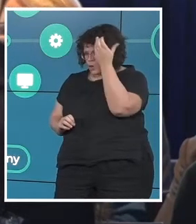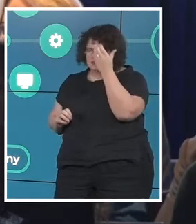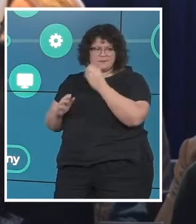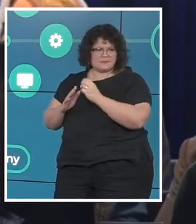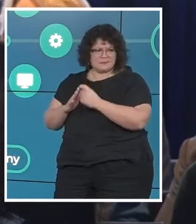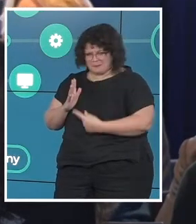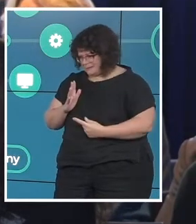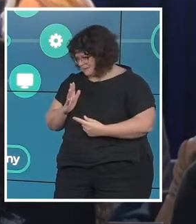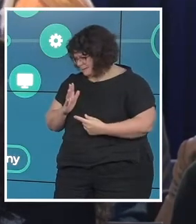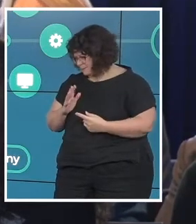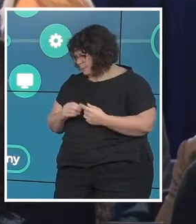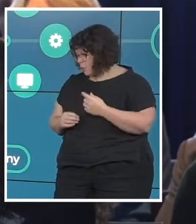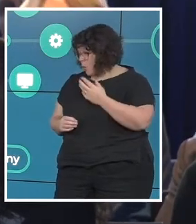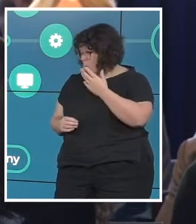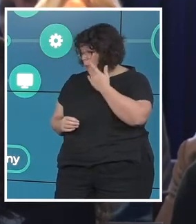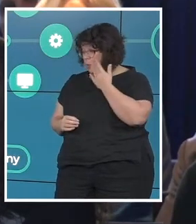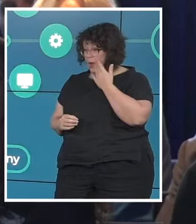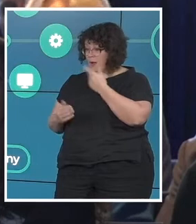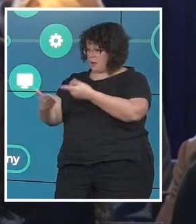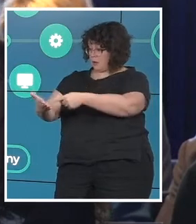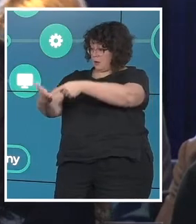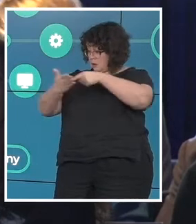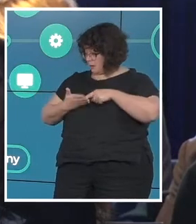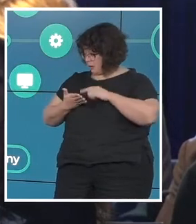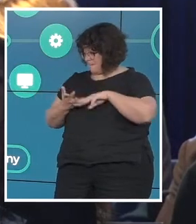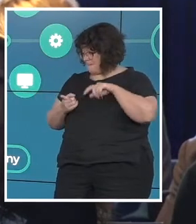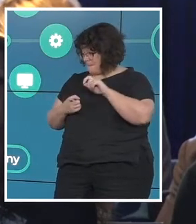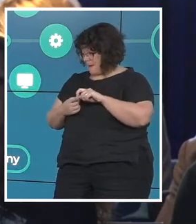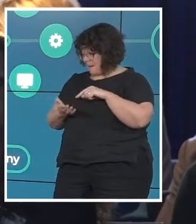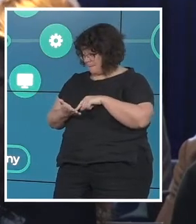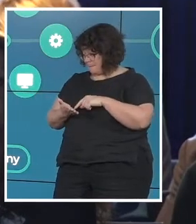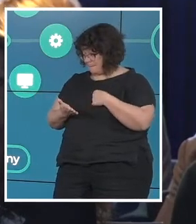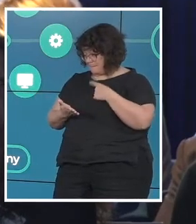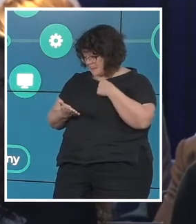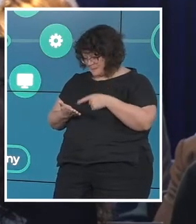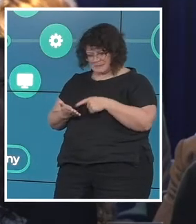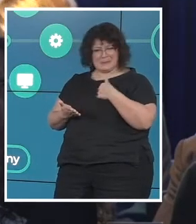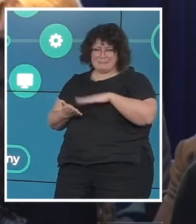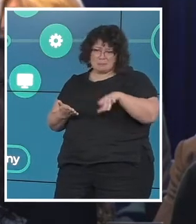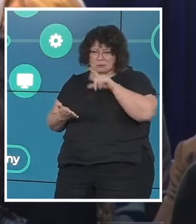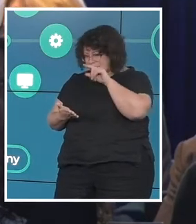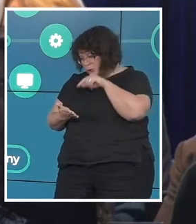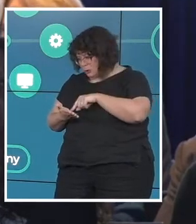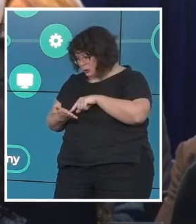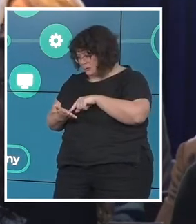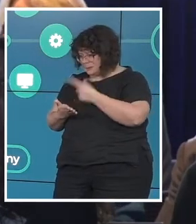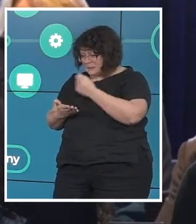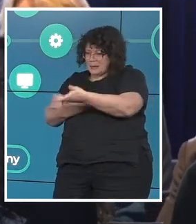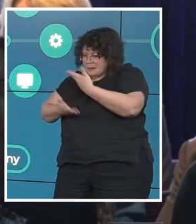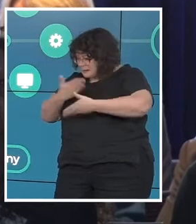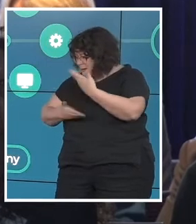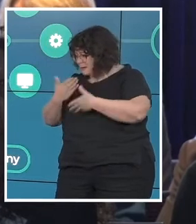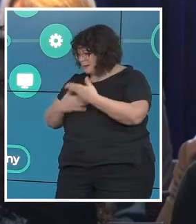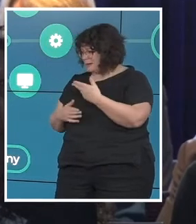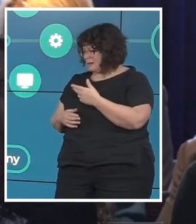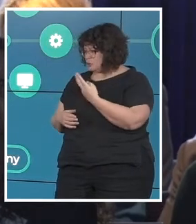to me in a different way? And we get a 2D map, right? We're not birds, really. So that's not how we navigate normally. That's a problem for me, maybe